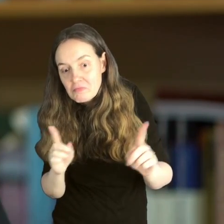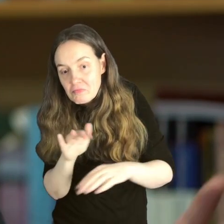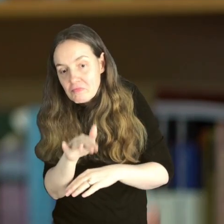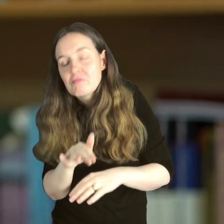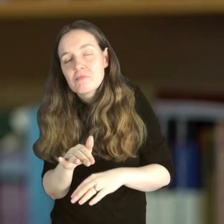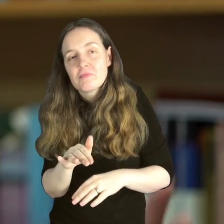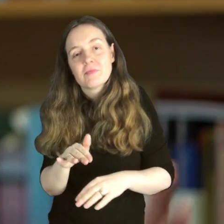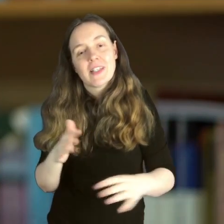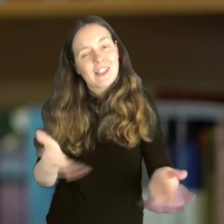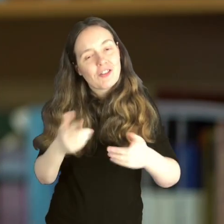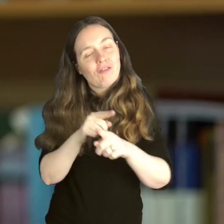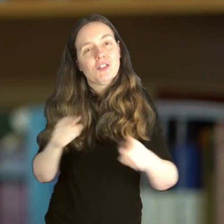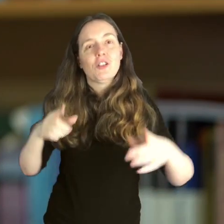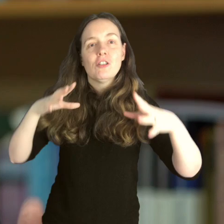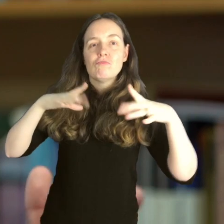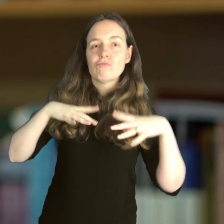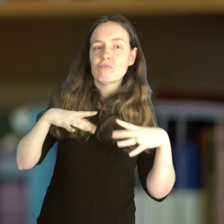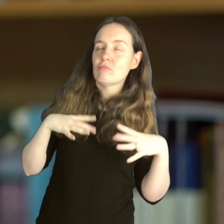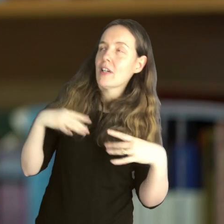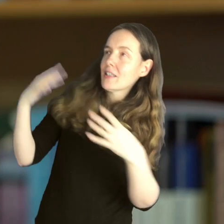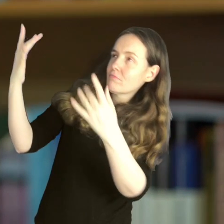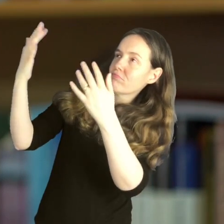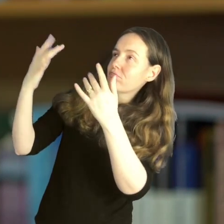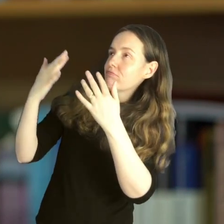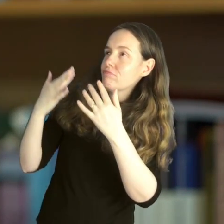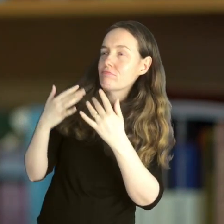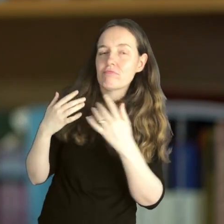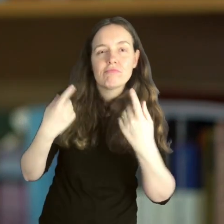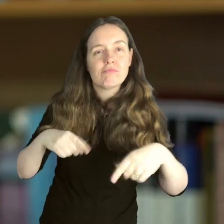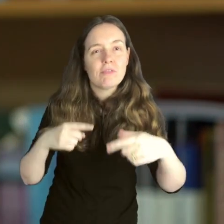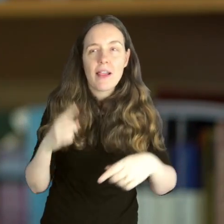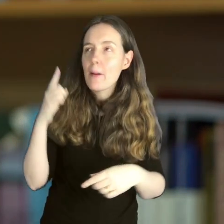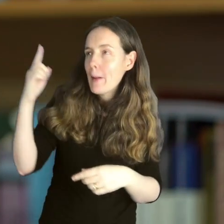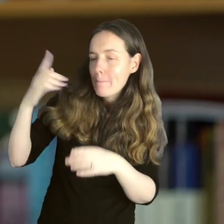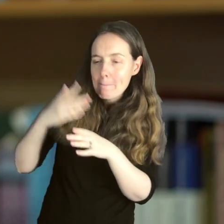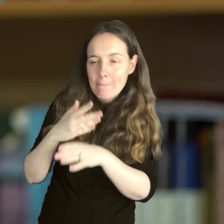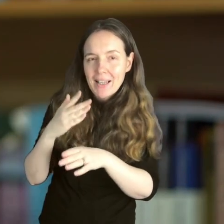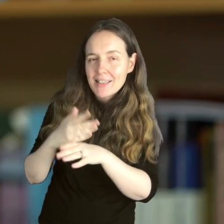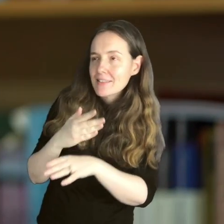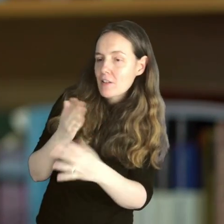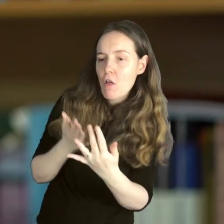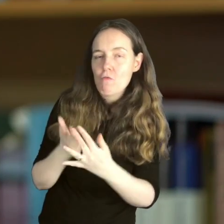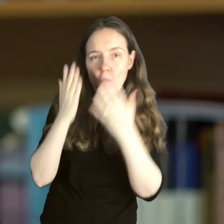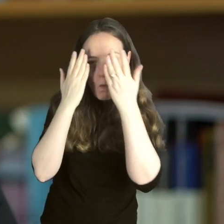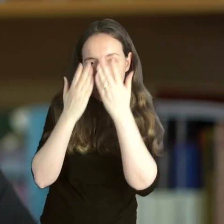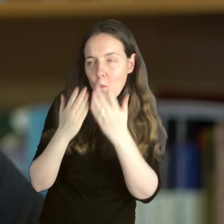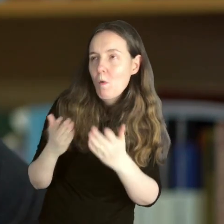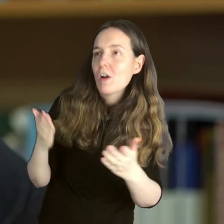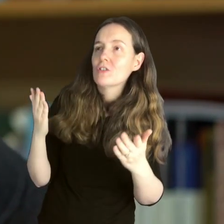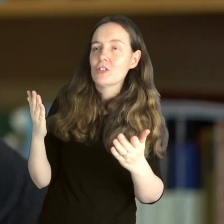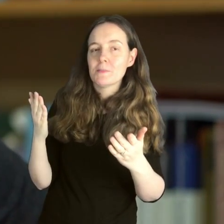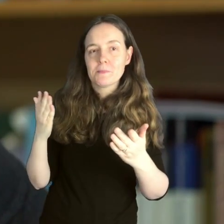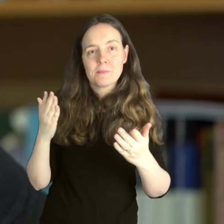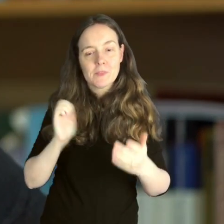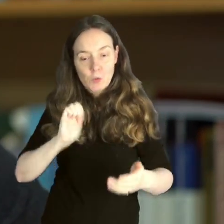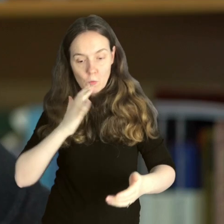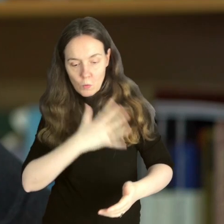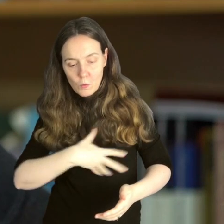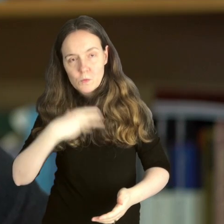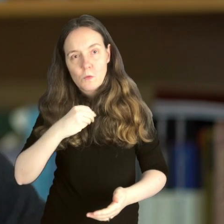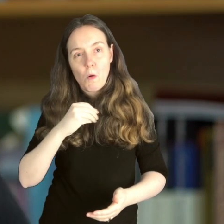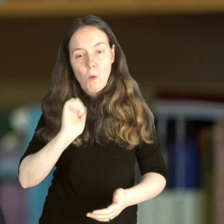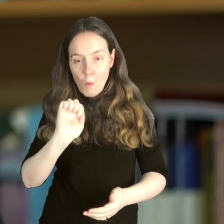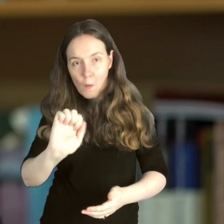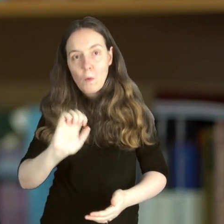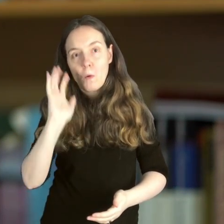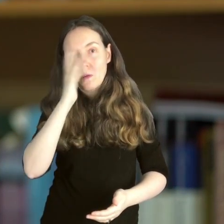you, just rest in His presence this morning. Allow Him to minister to you through worship. Allow your soul and your spirit